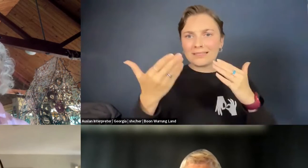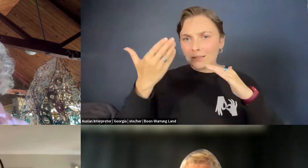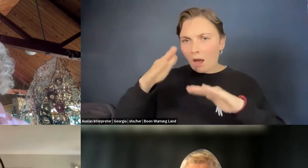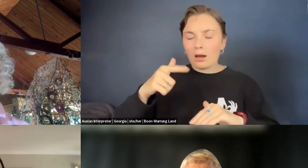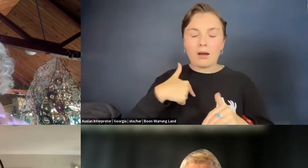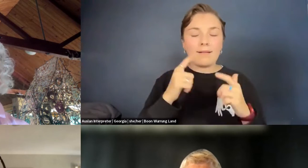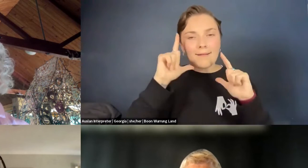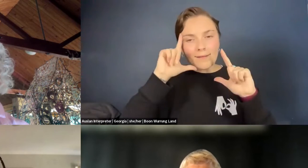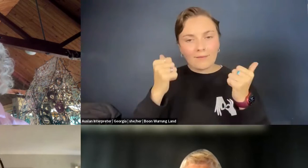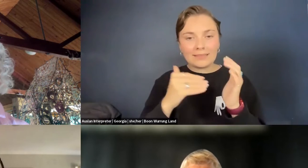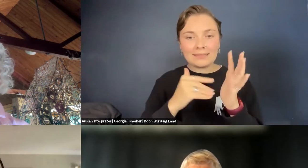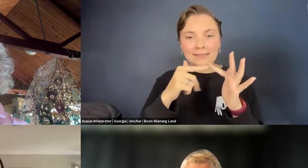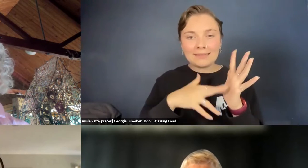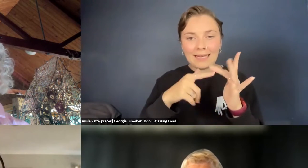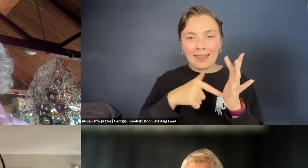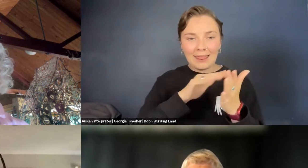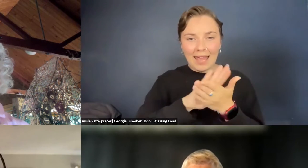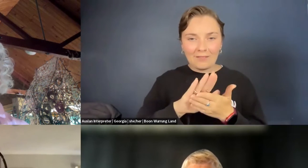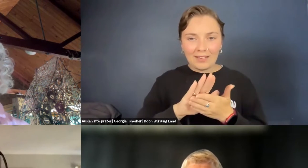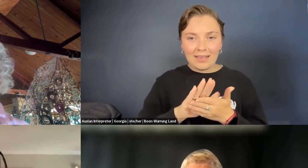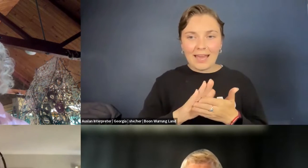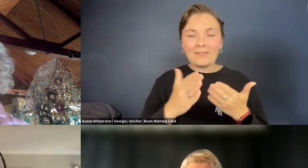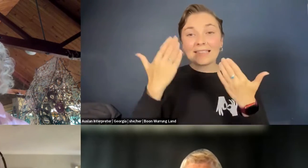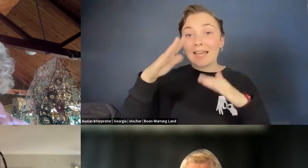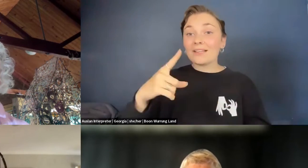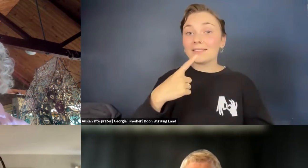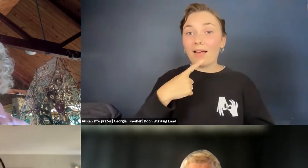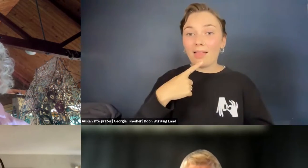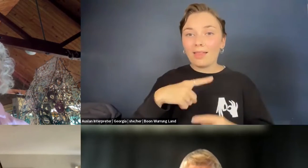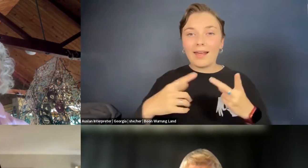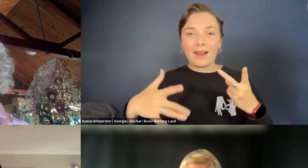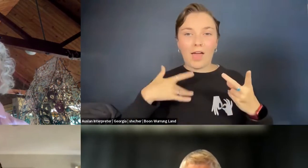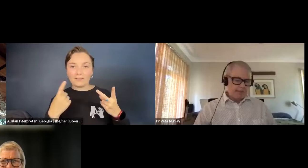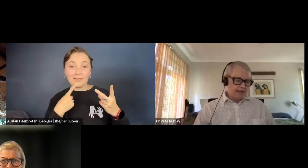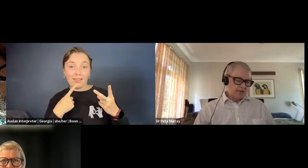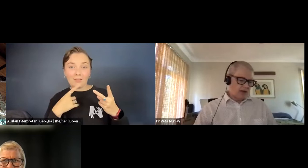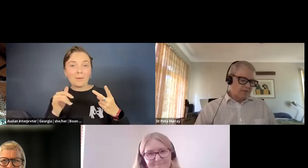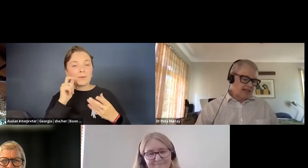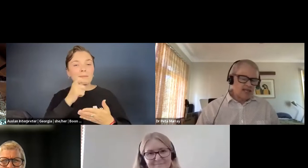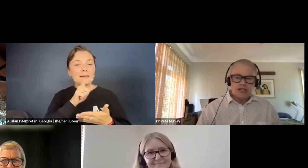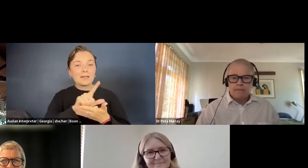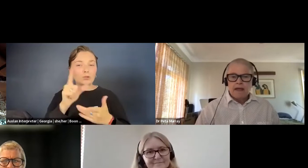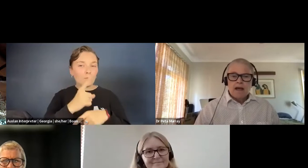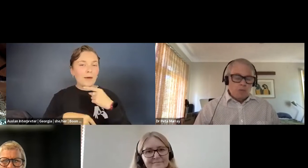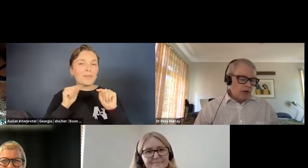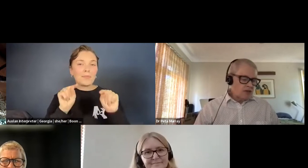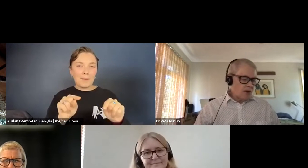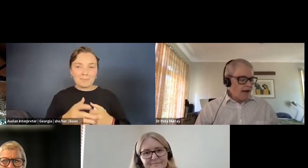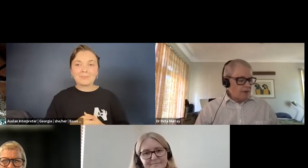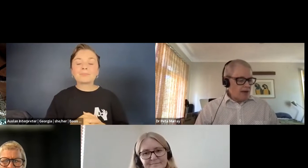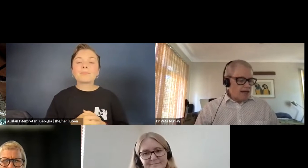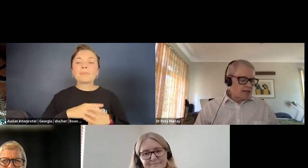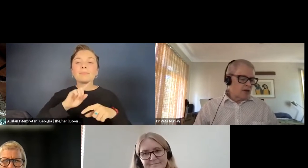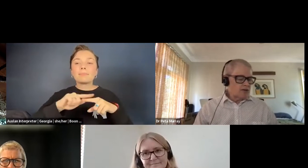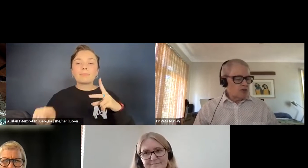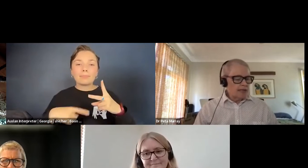love Zenith's notion of having a death style as well as a lifestyle, and we might pick that up later in the conversation. We also have